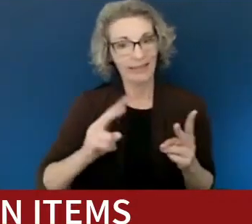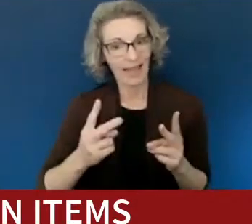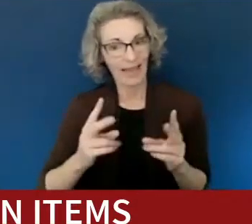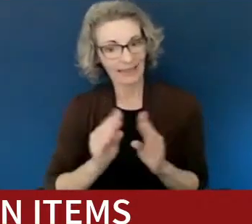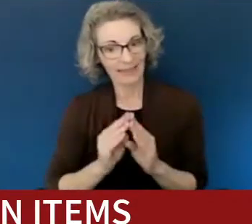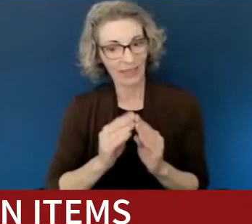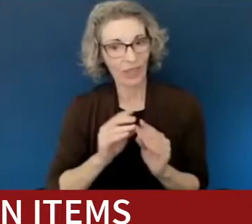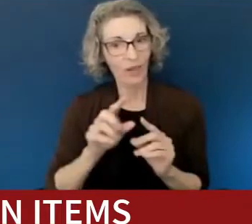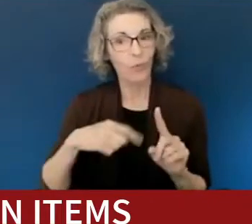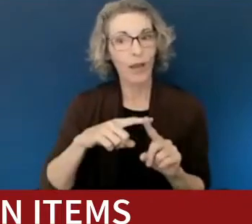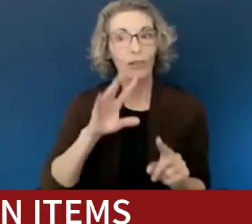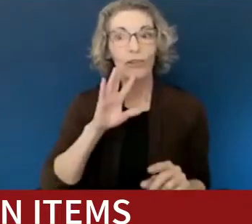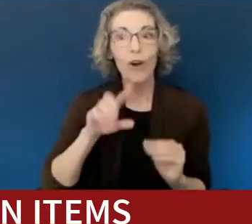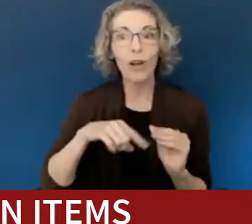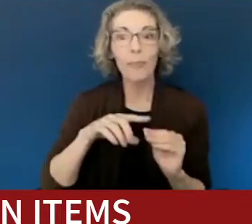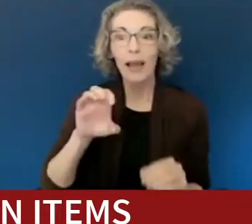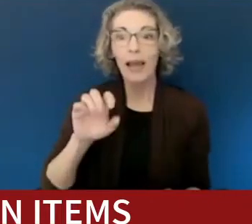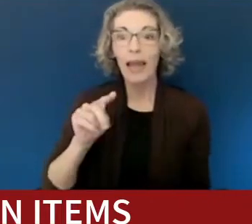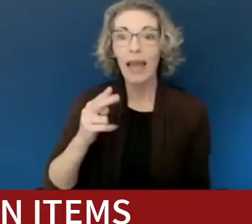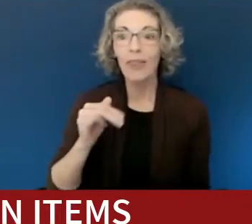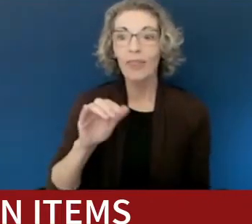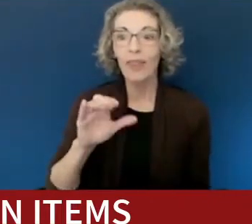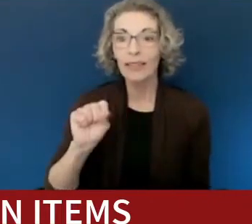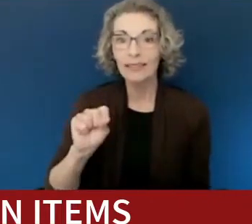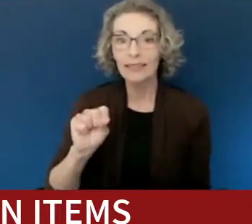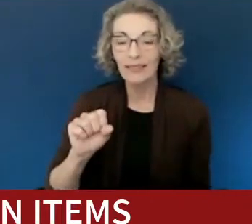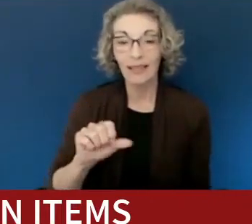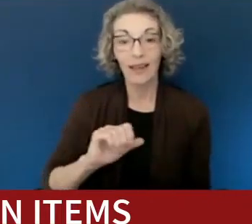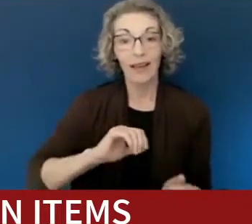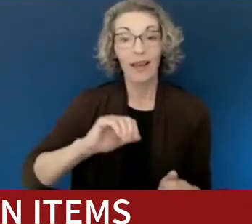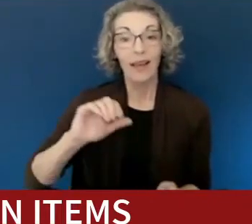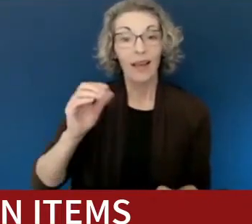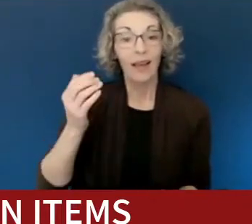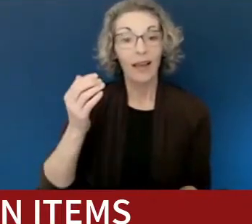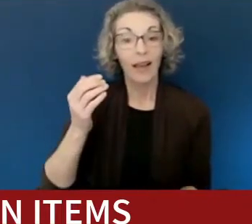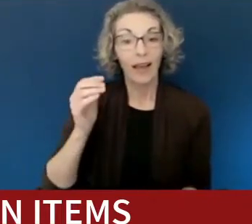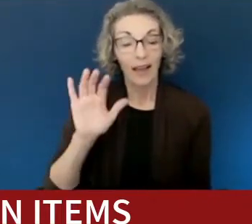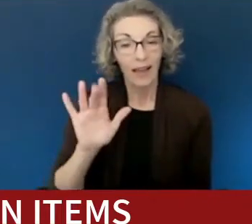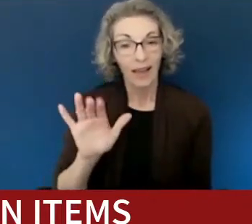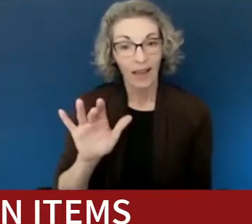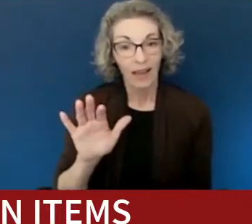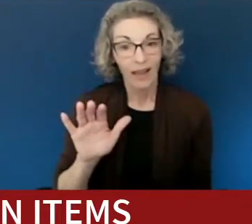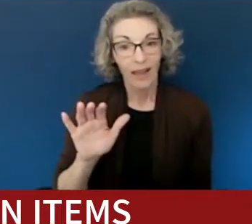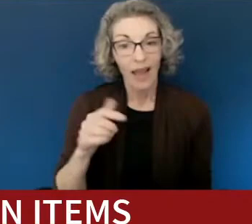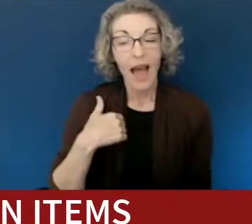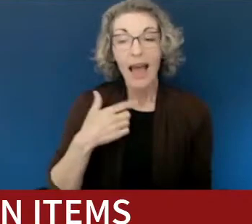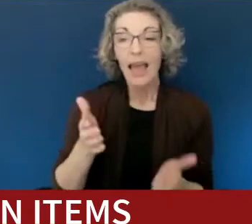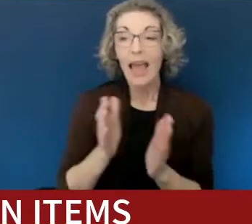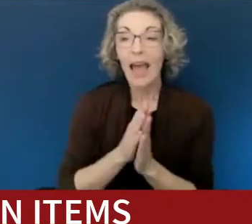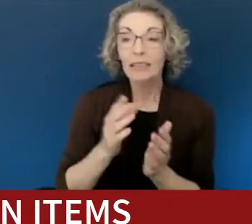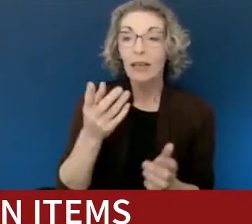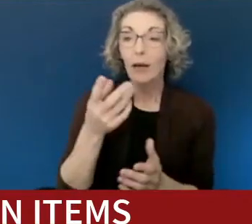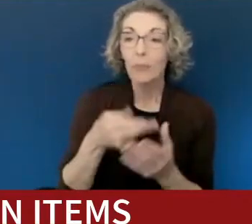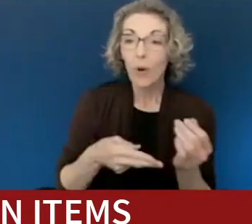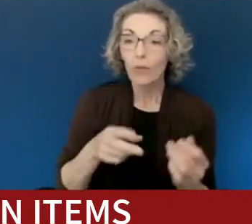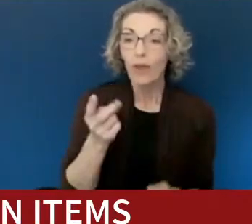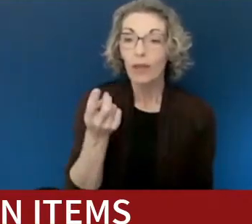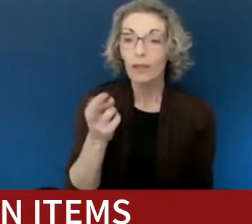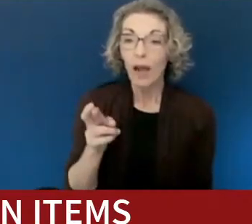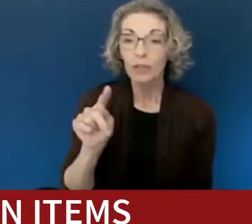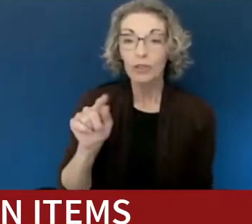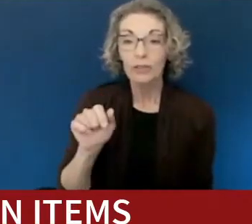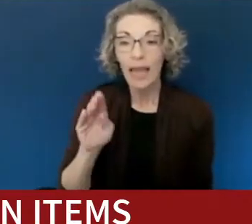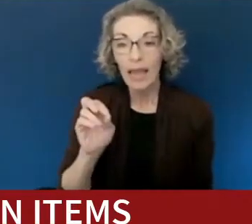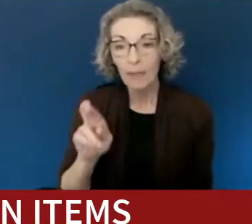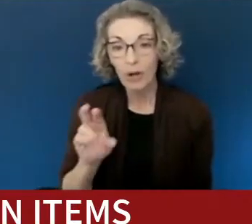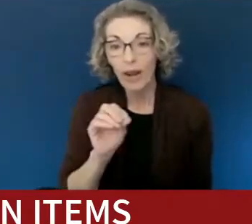ethics. I know Dr. Tabor, there was a question I had asked both Dr. Tabor and Dr. Mintz about, well, you know, these